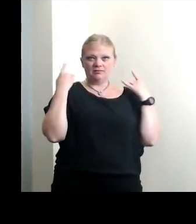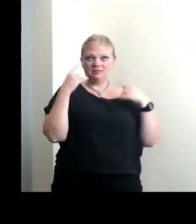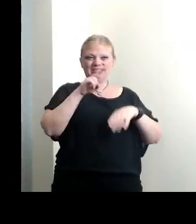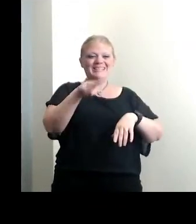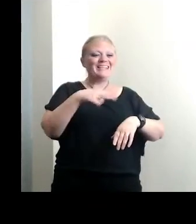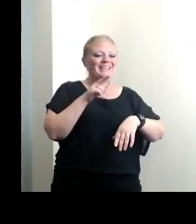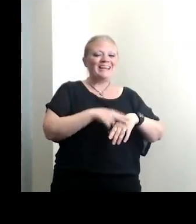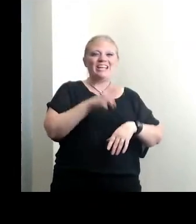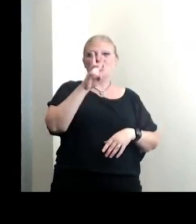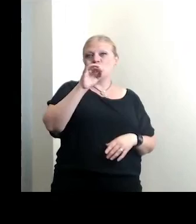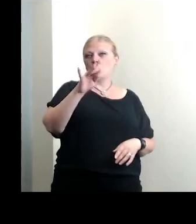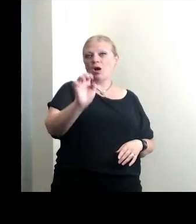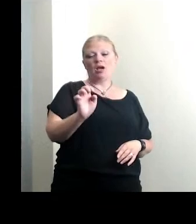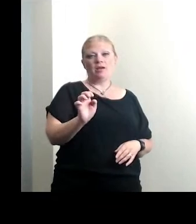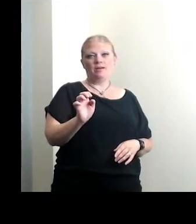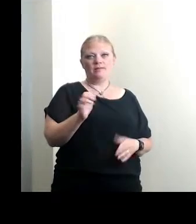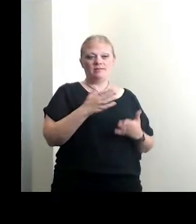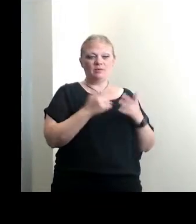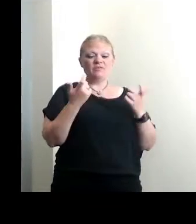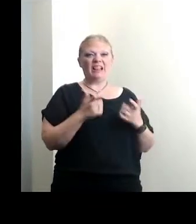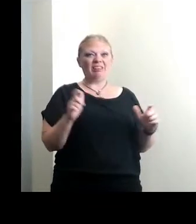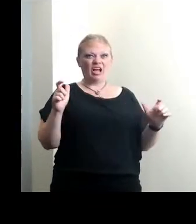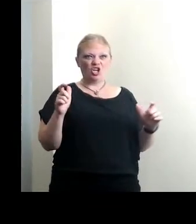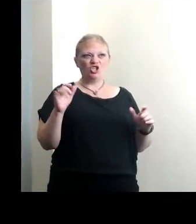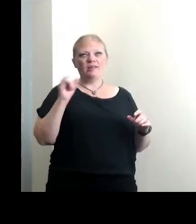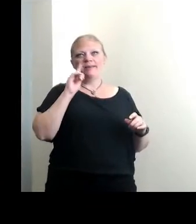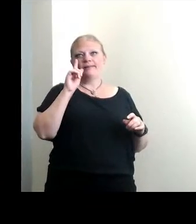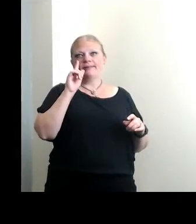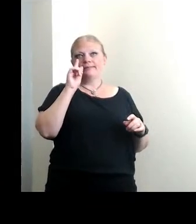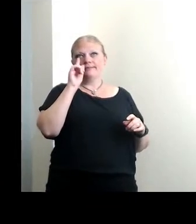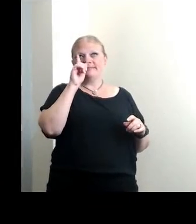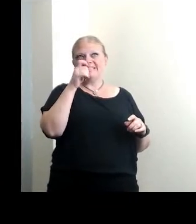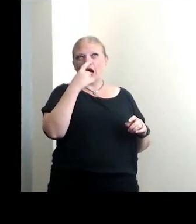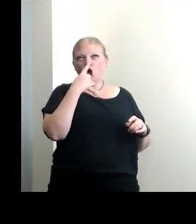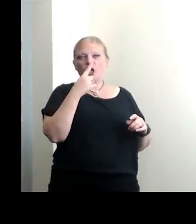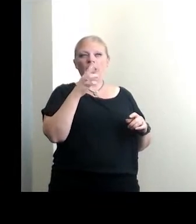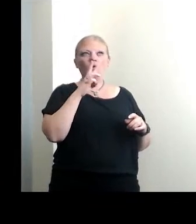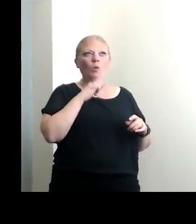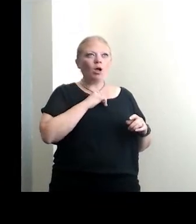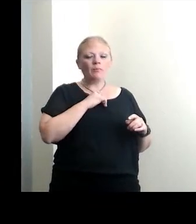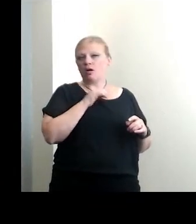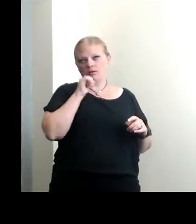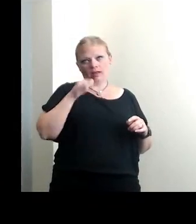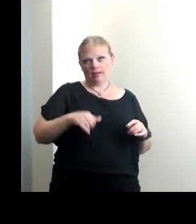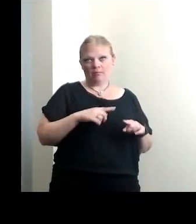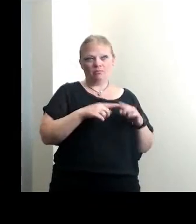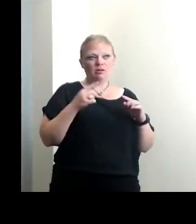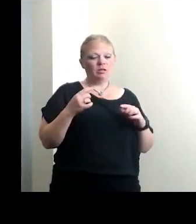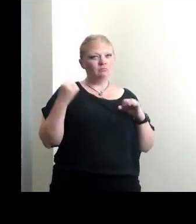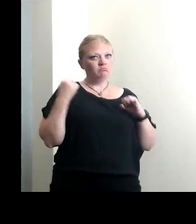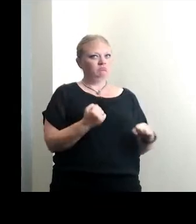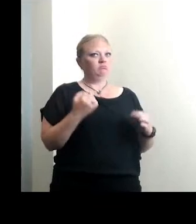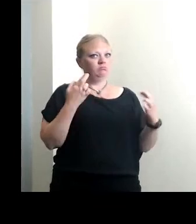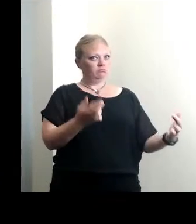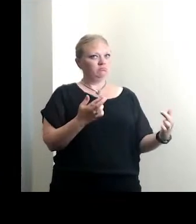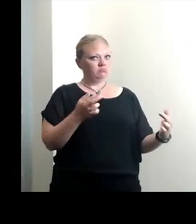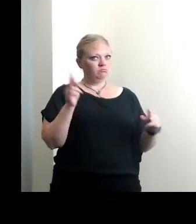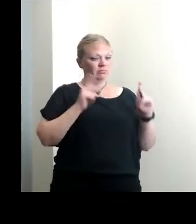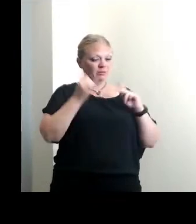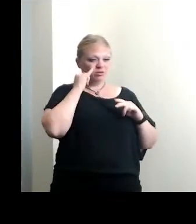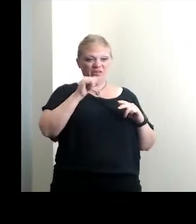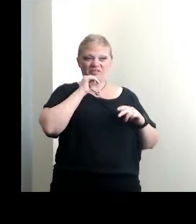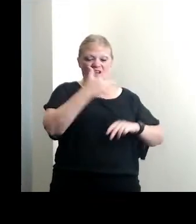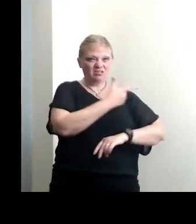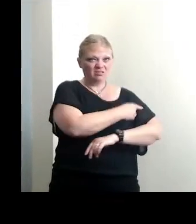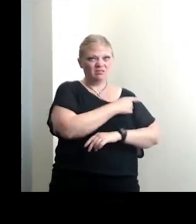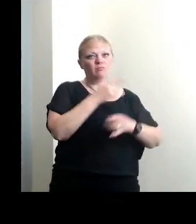nationwide. Some of the larger chains like Target and Walmart have not done that yet, but they're highly recommending people who are unvaccinated